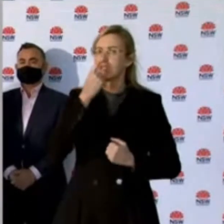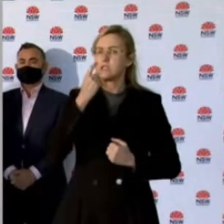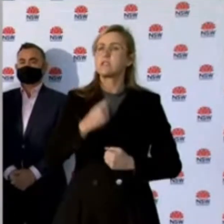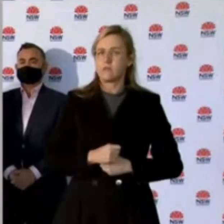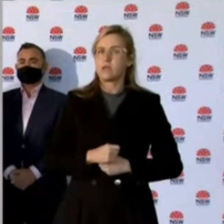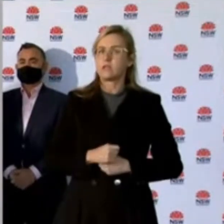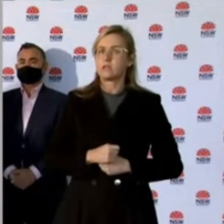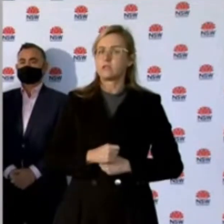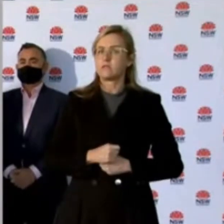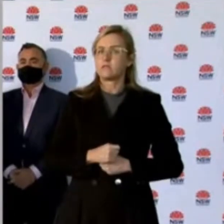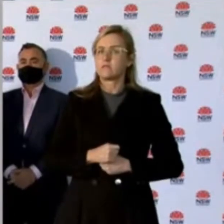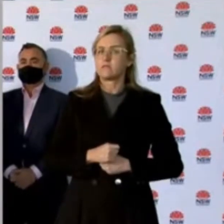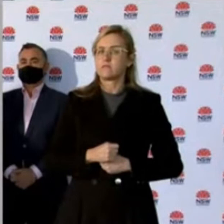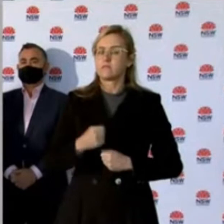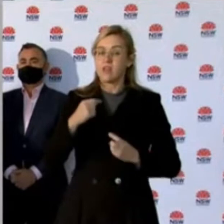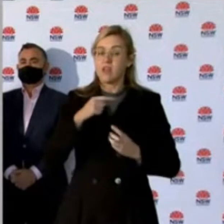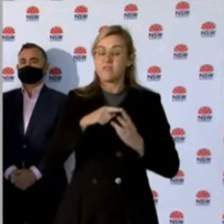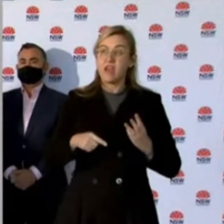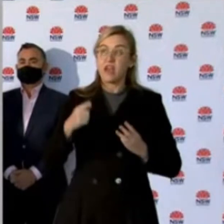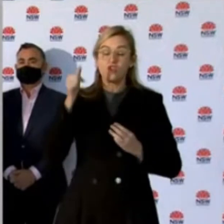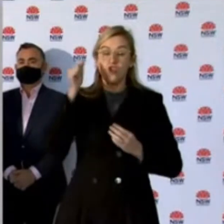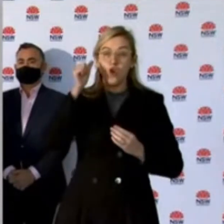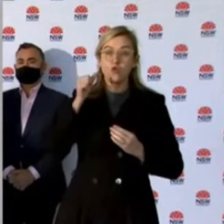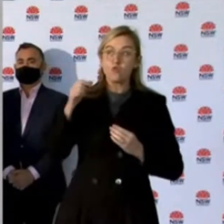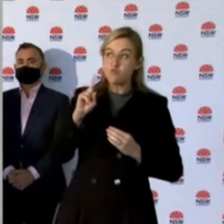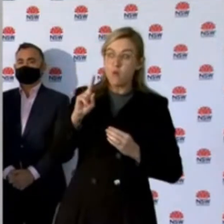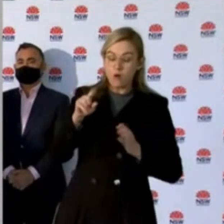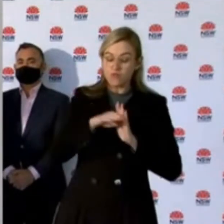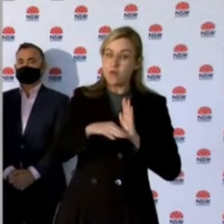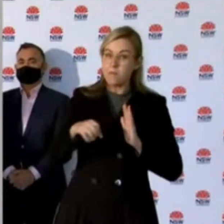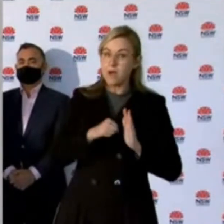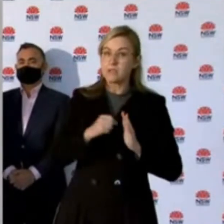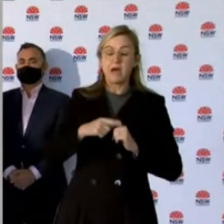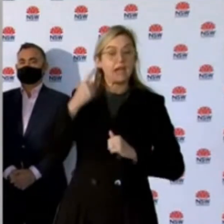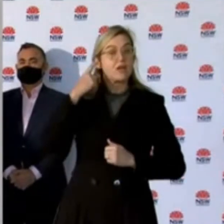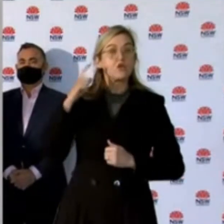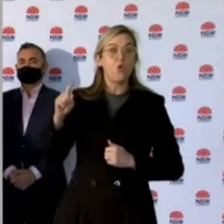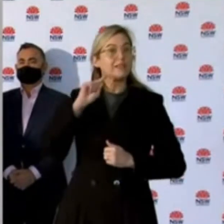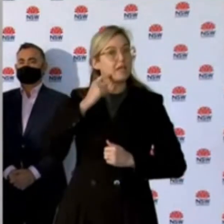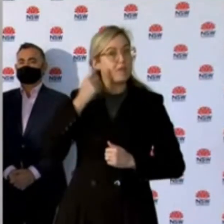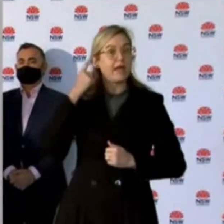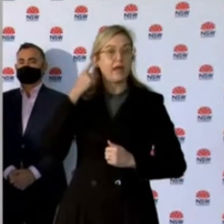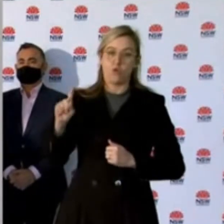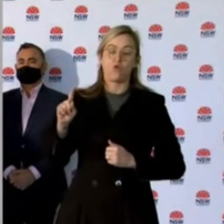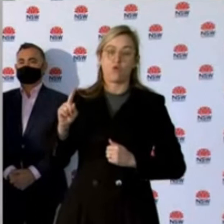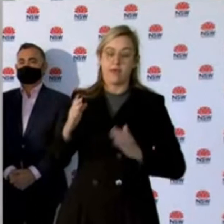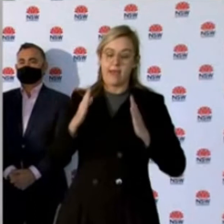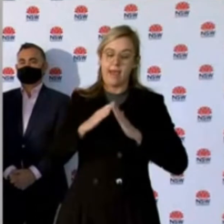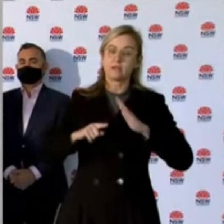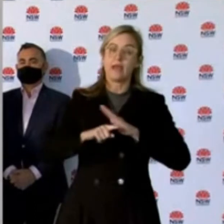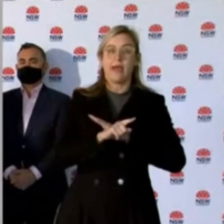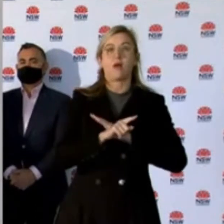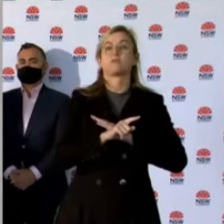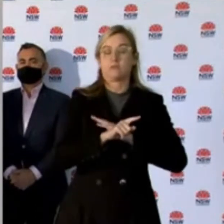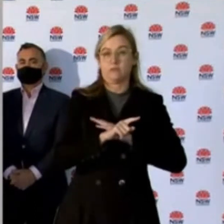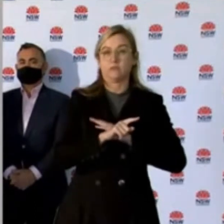health advice, they continued on their journey. They left their home in Greater Sydney and put significant risk on